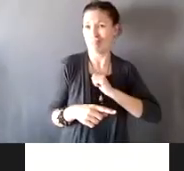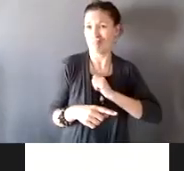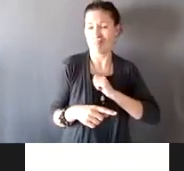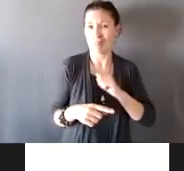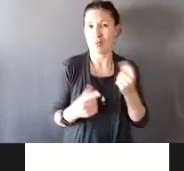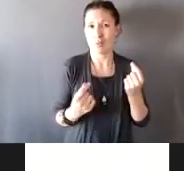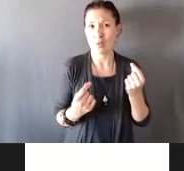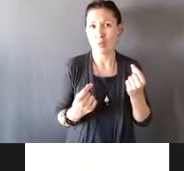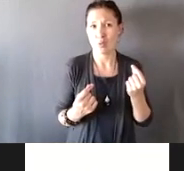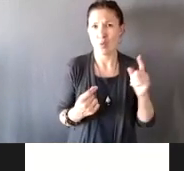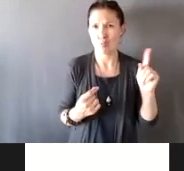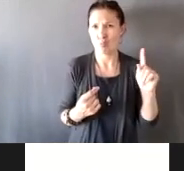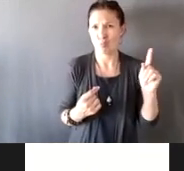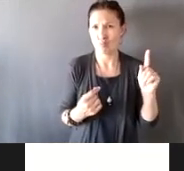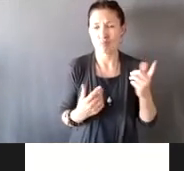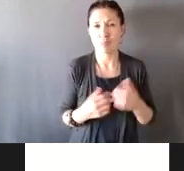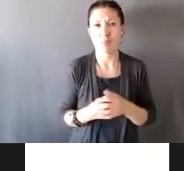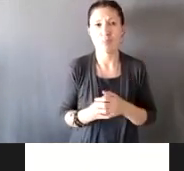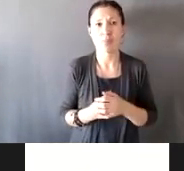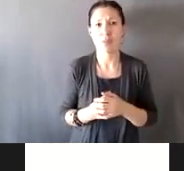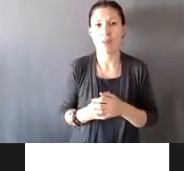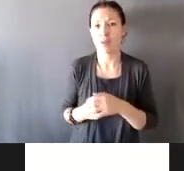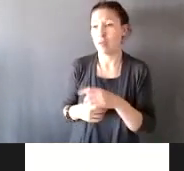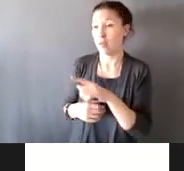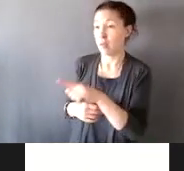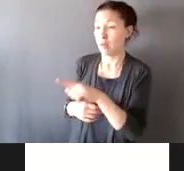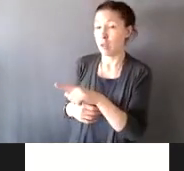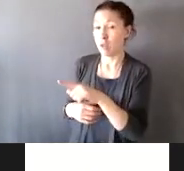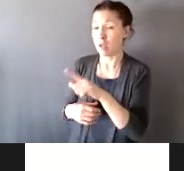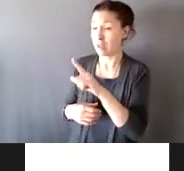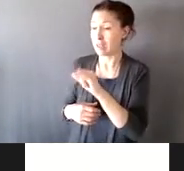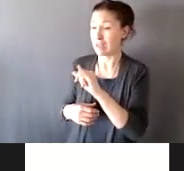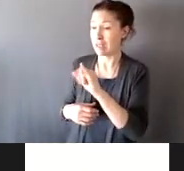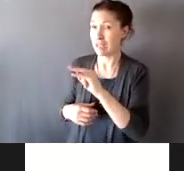Thank you. Lingji, do you want to lead with some recommendations?